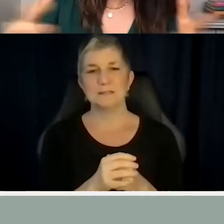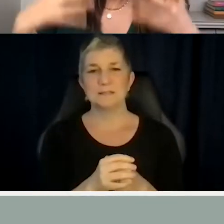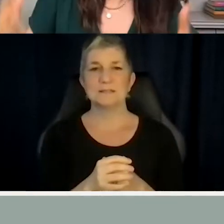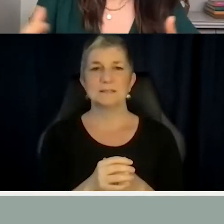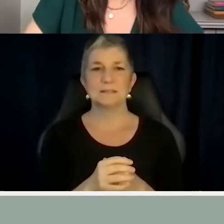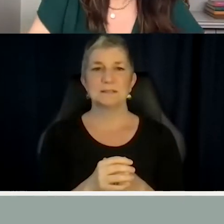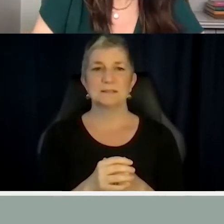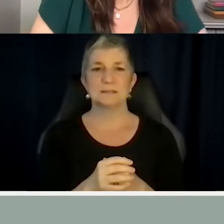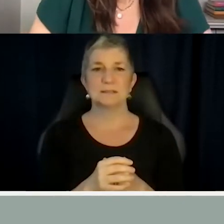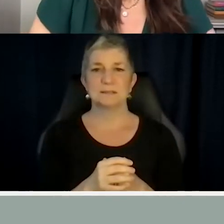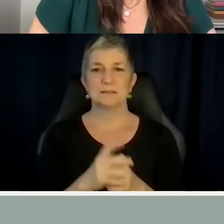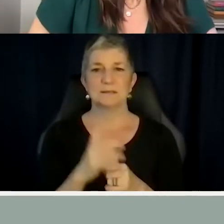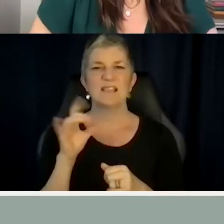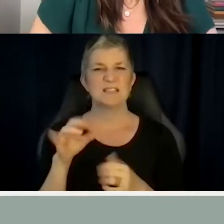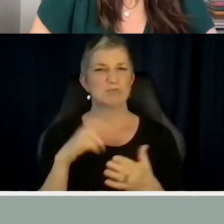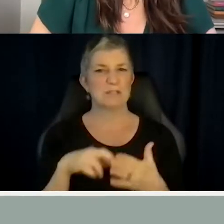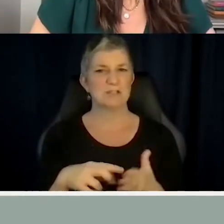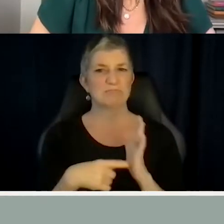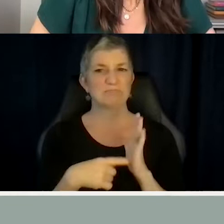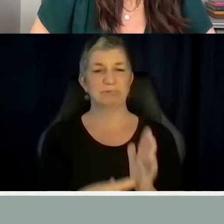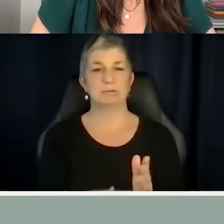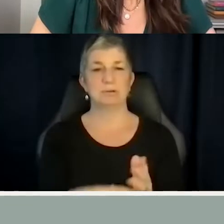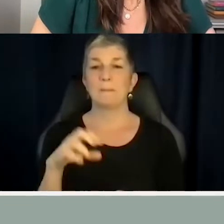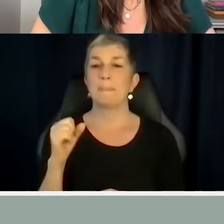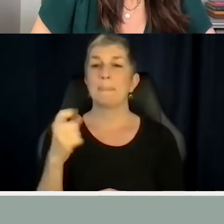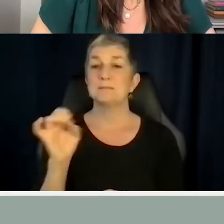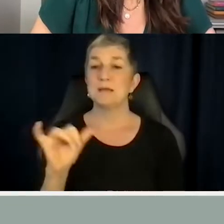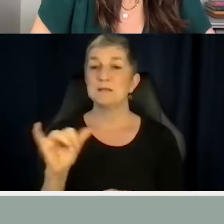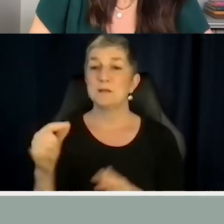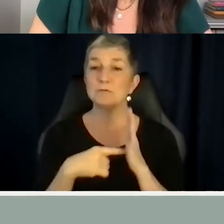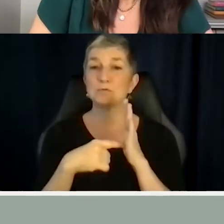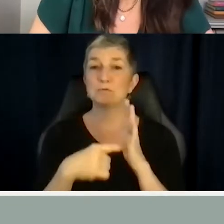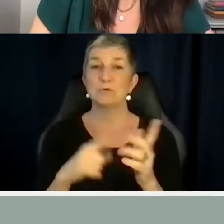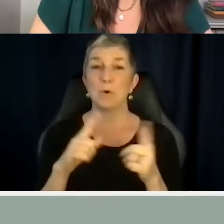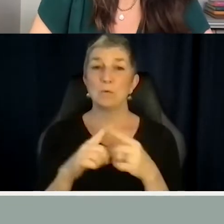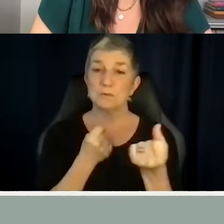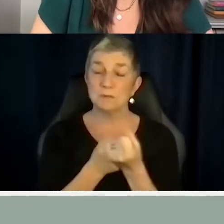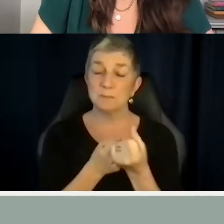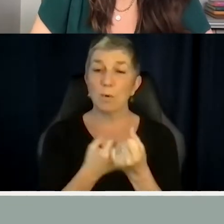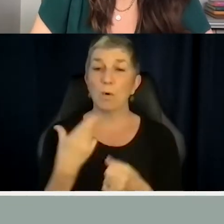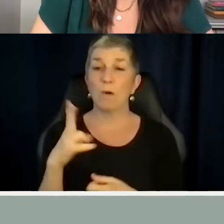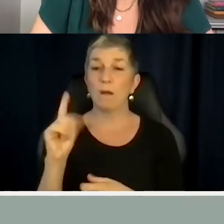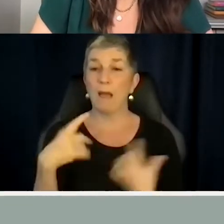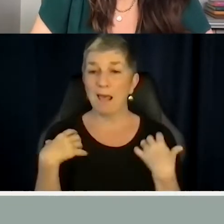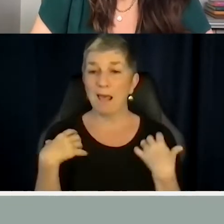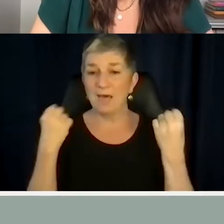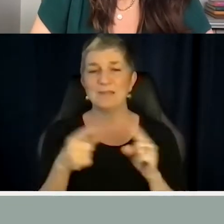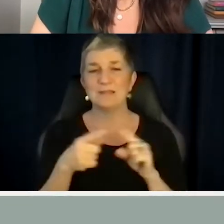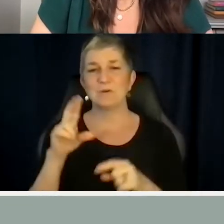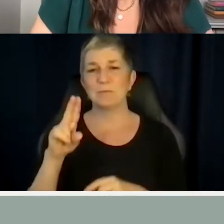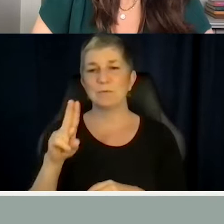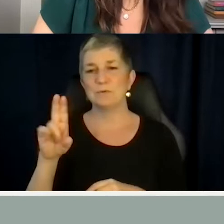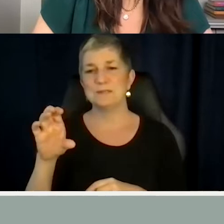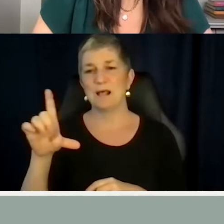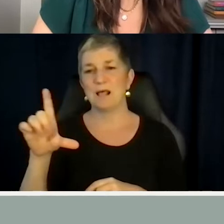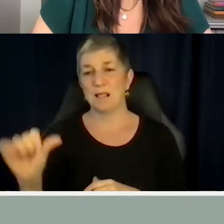in this area of research. So spices have also been shown to support our gut health. This is a study out of UCLA.